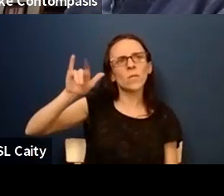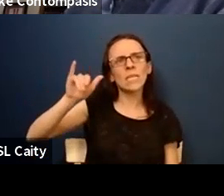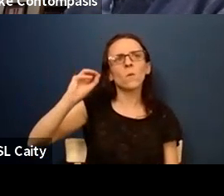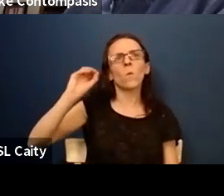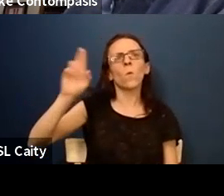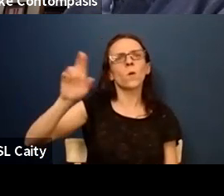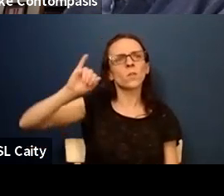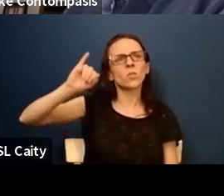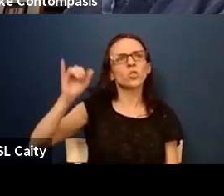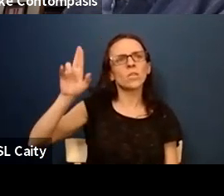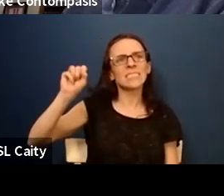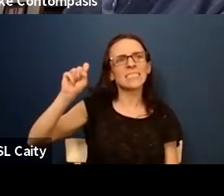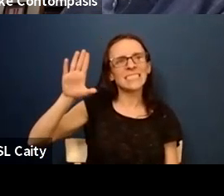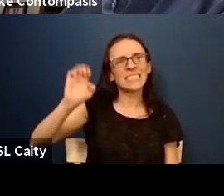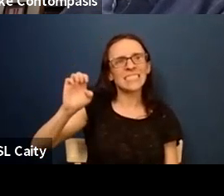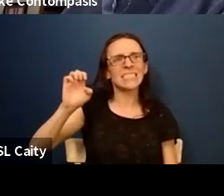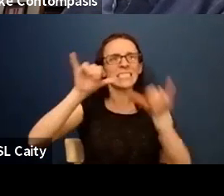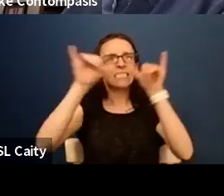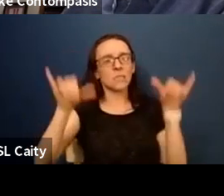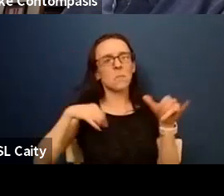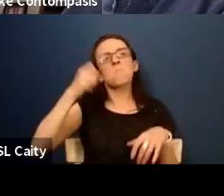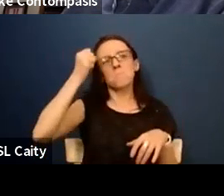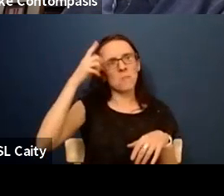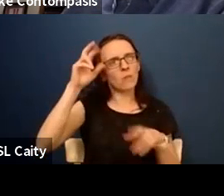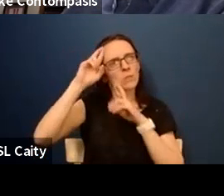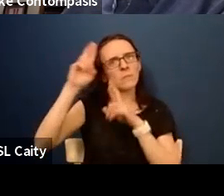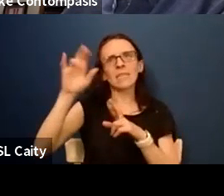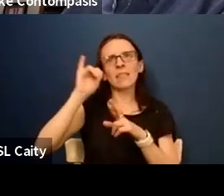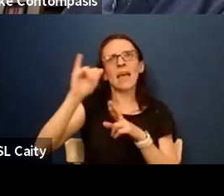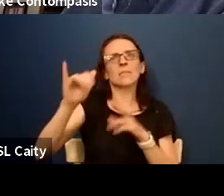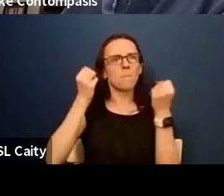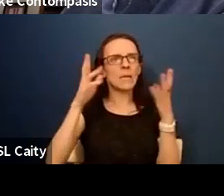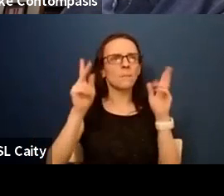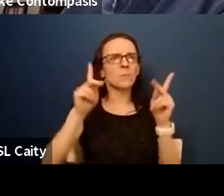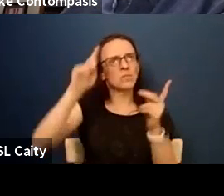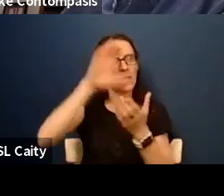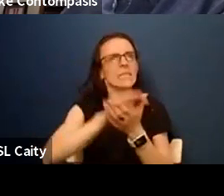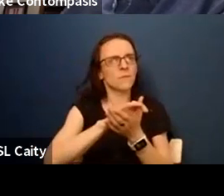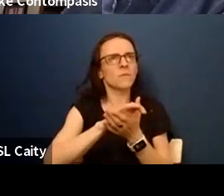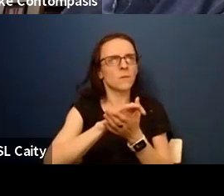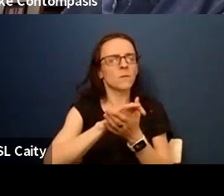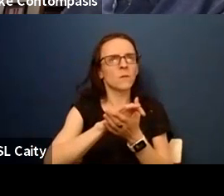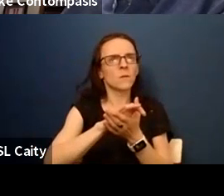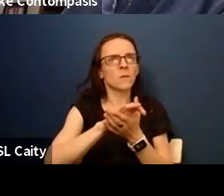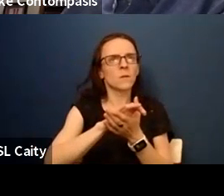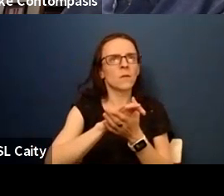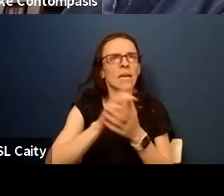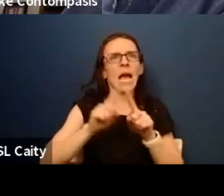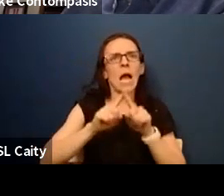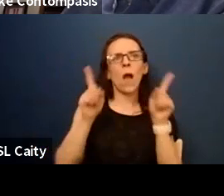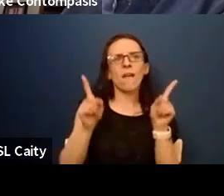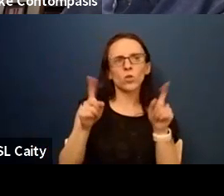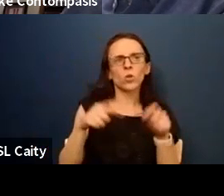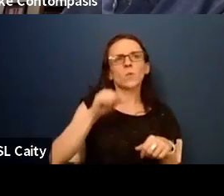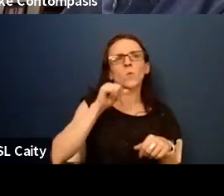And I completely understand and respect that that's the belief of many. However, I do not think that we were asked